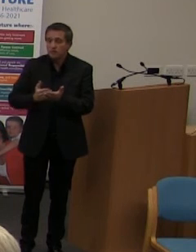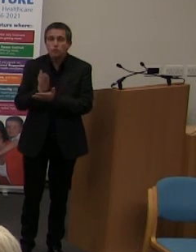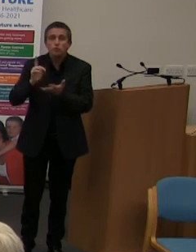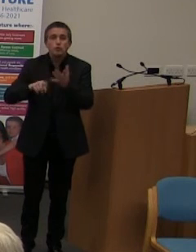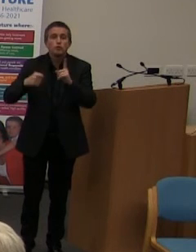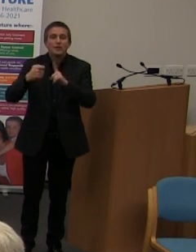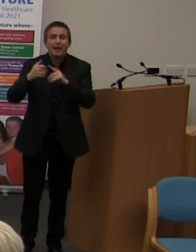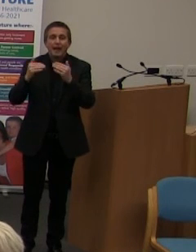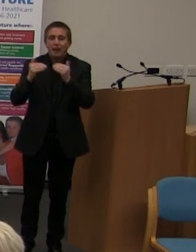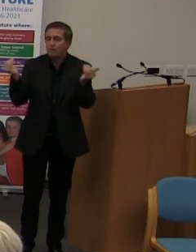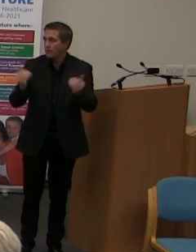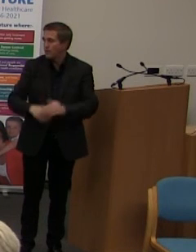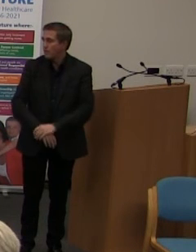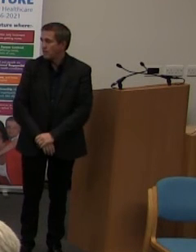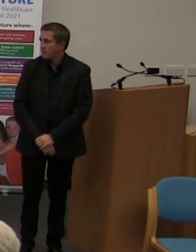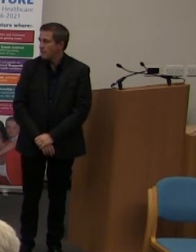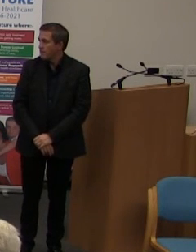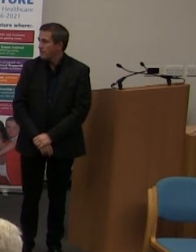level. Thank you very much.